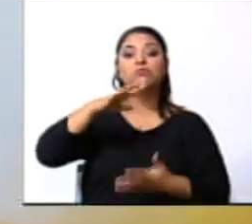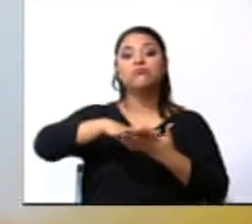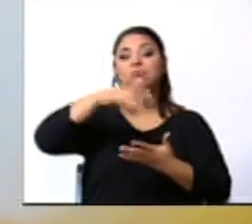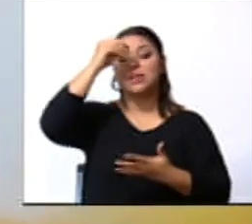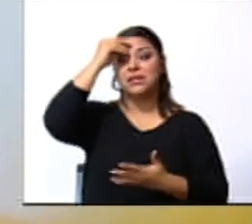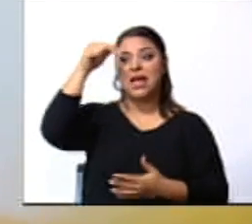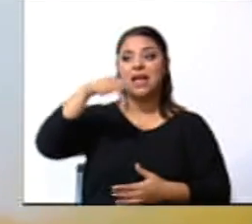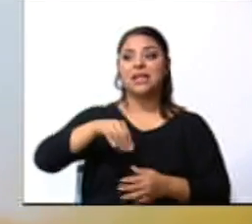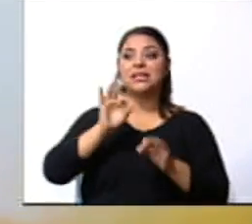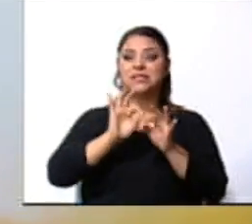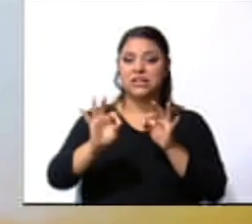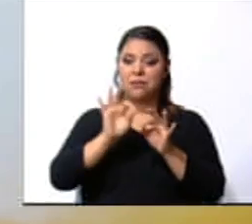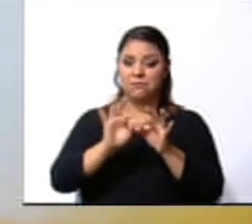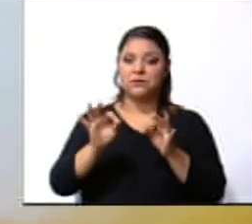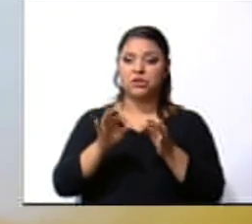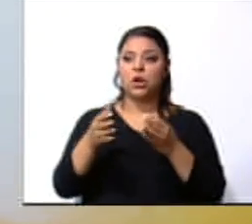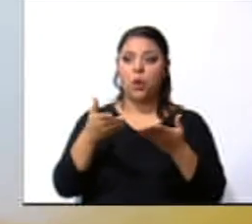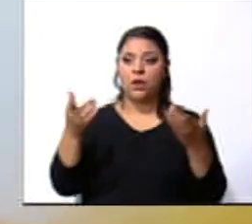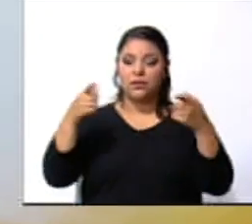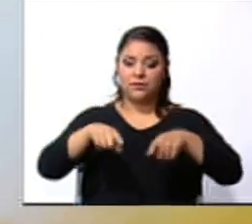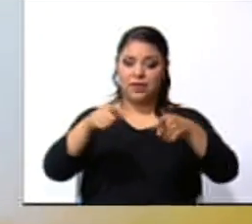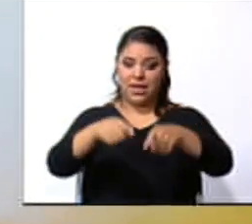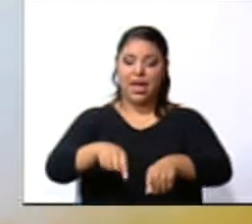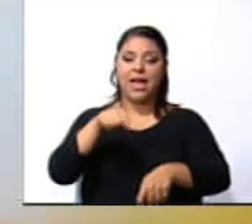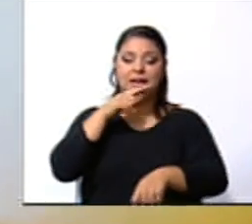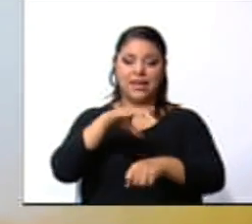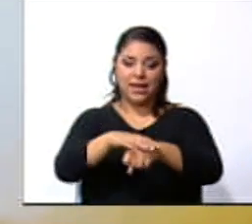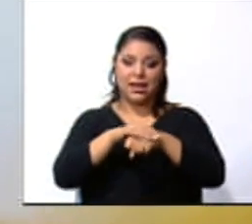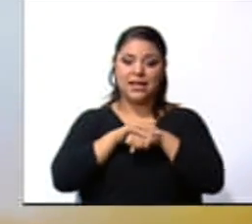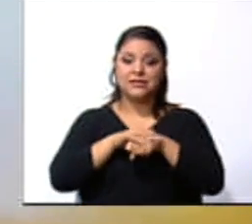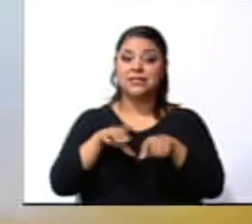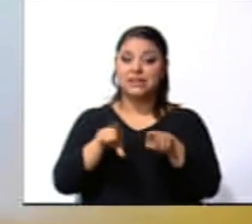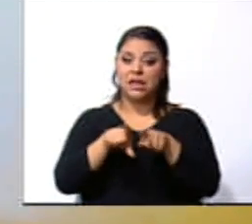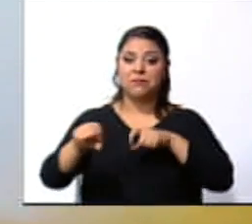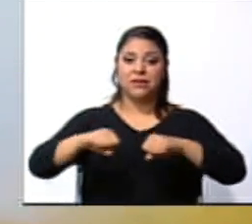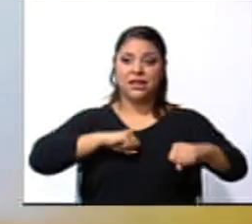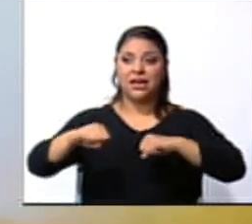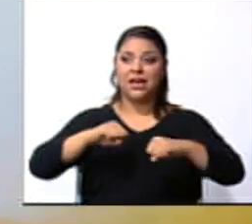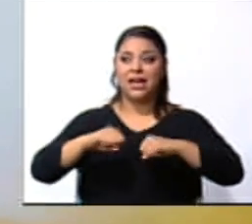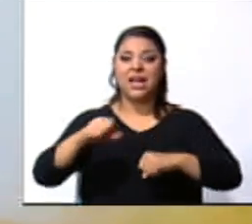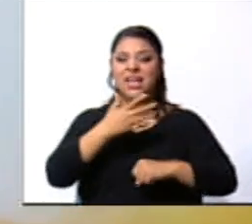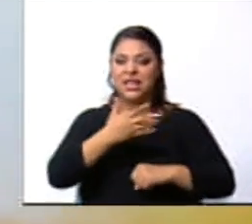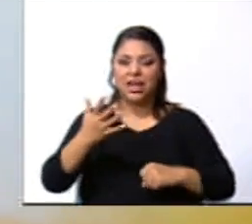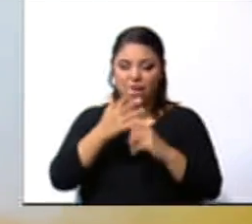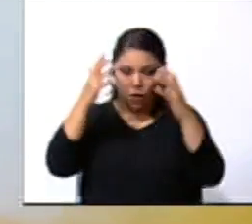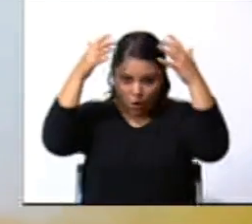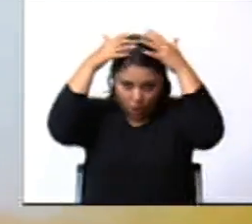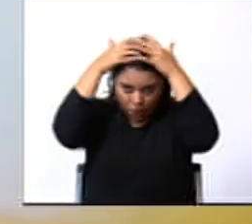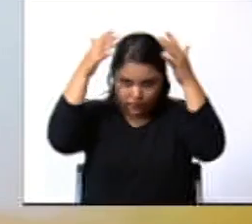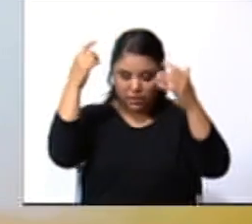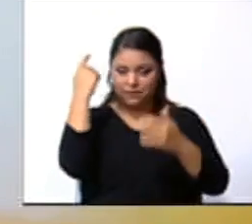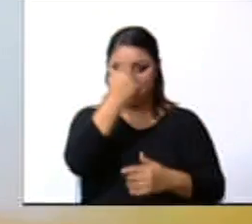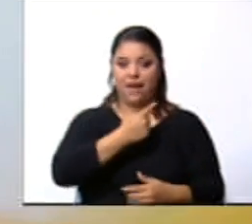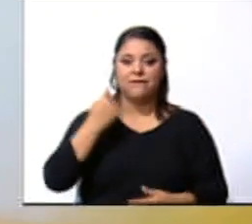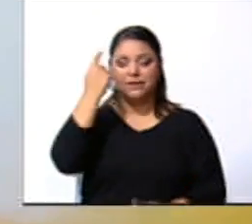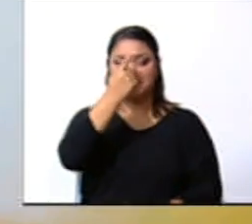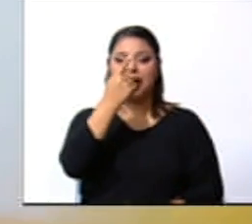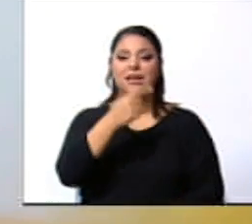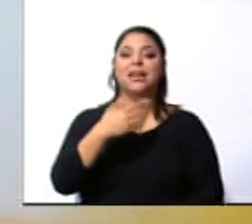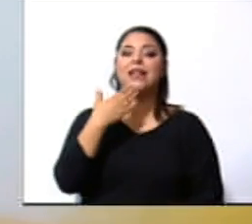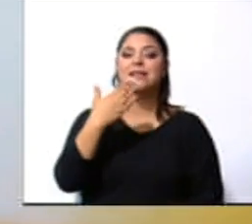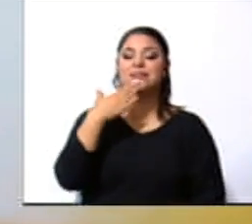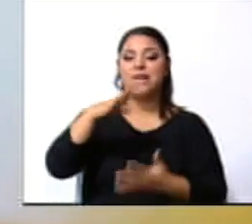simple structures in English in case of an earthquake, like covering my head. Thank you, Learning at Home.